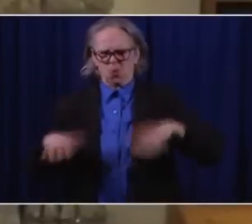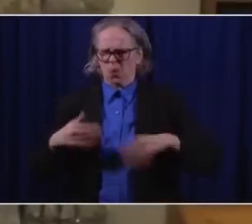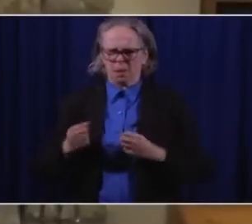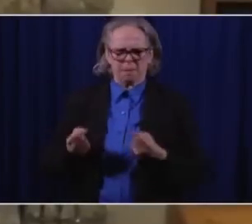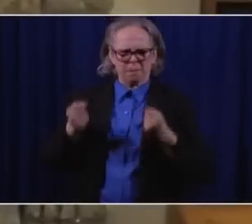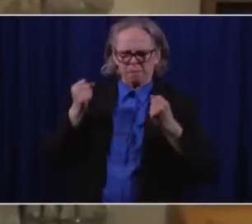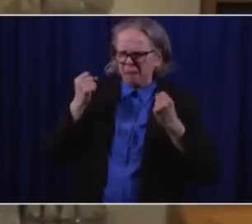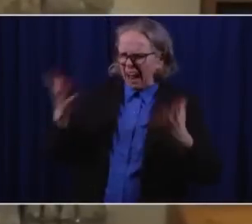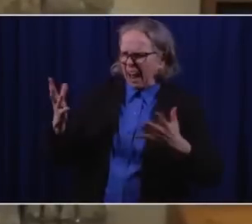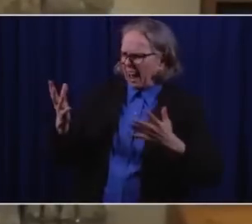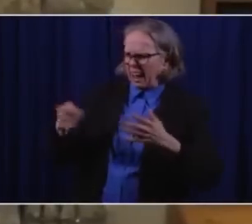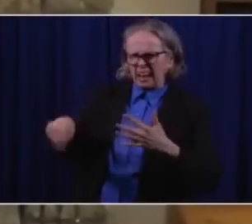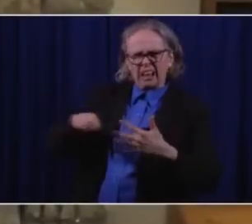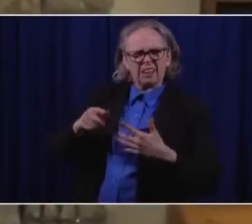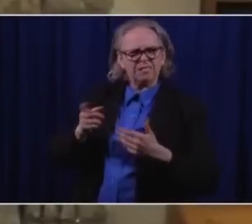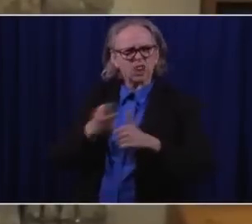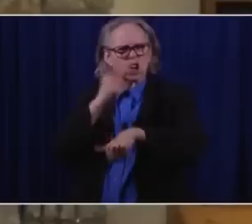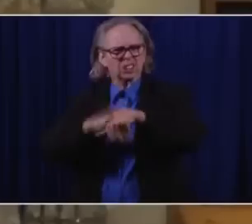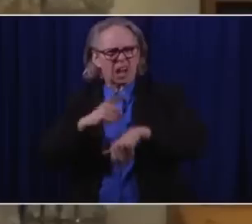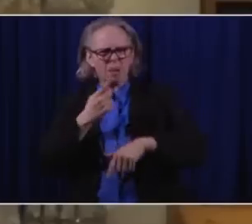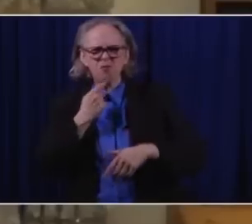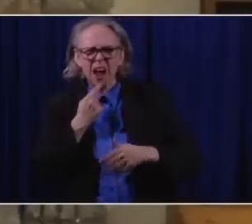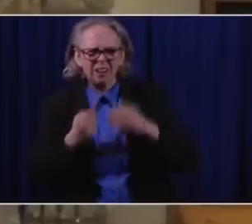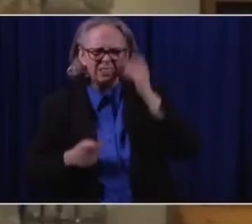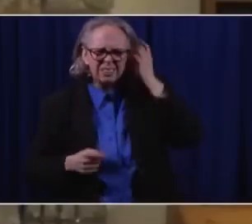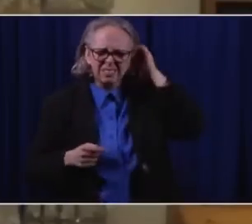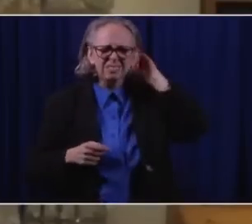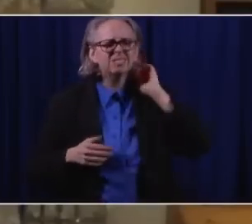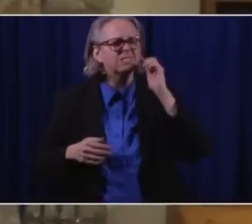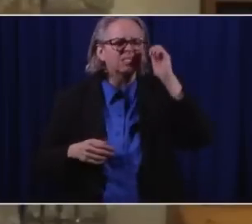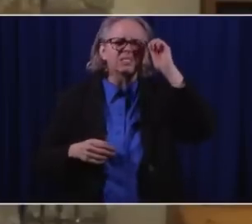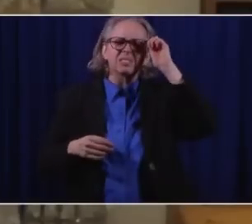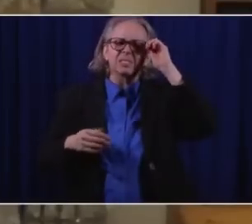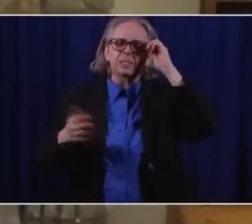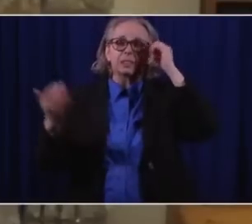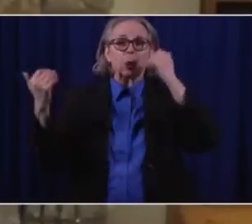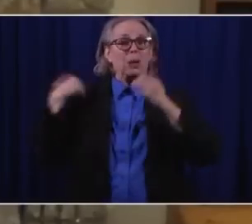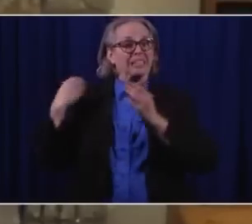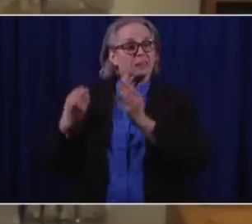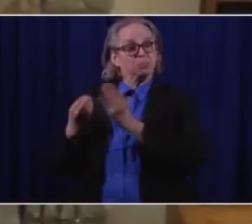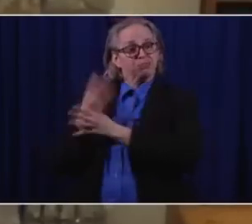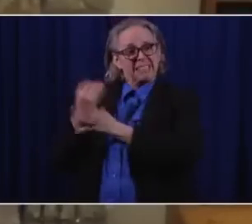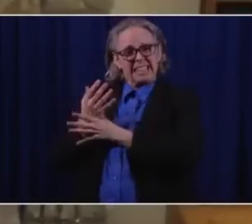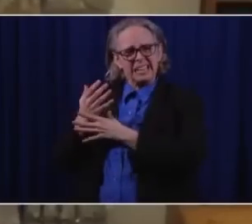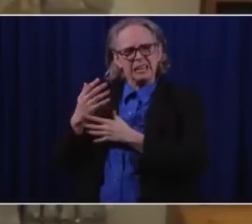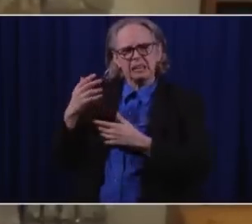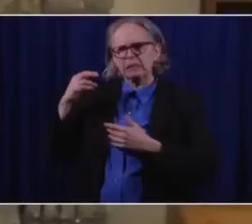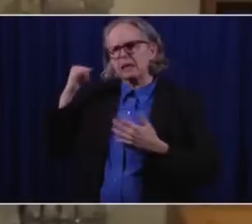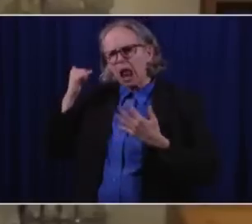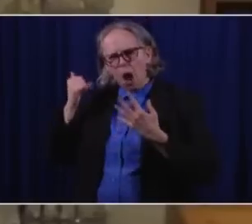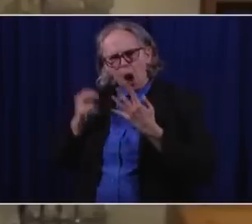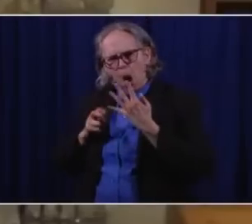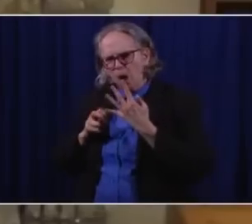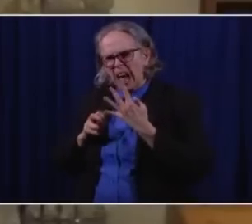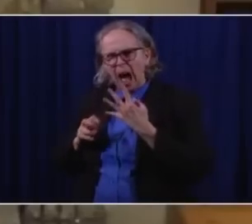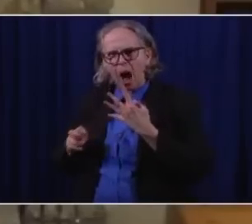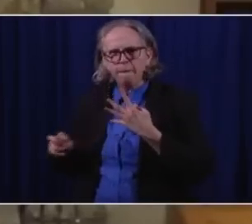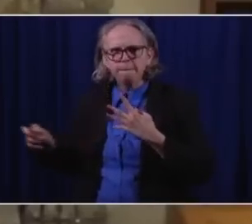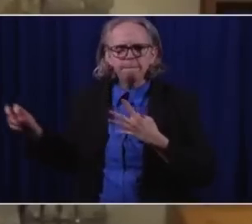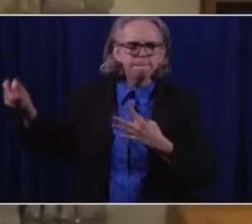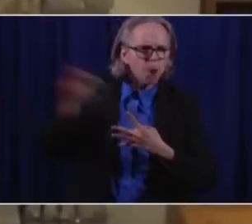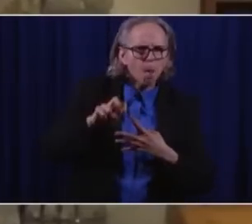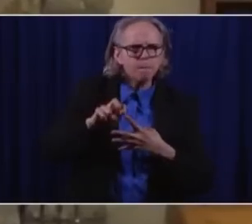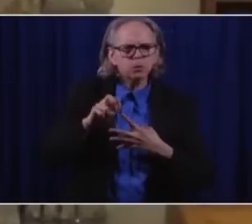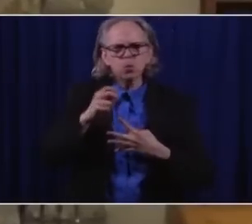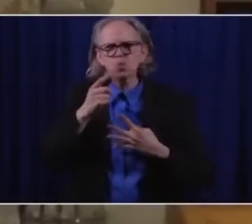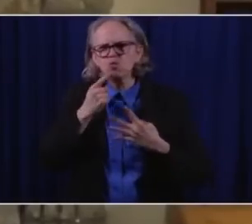red before and were largely spared during the spring and summer waves of the pandemic. Now it is simply everywhere. We